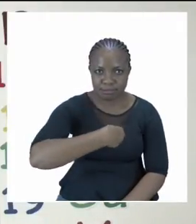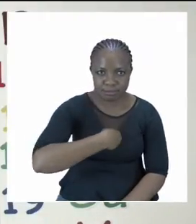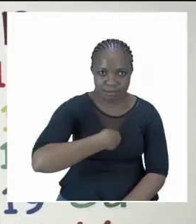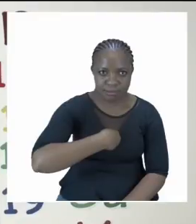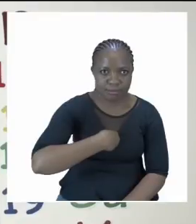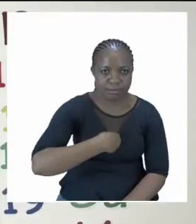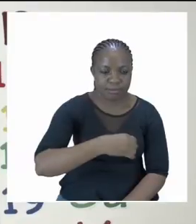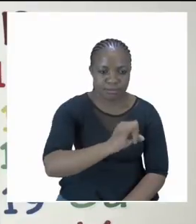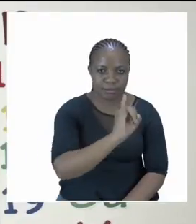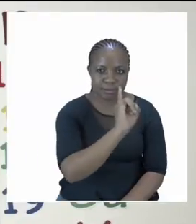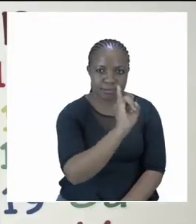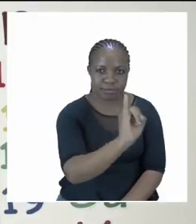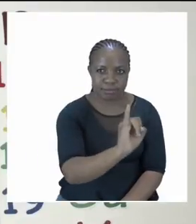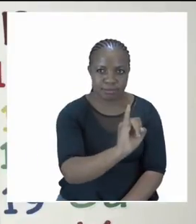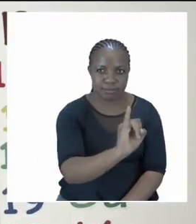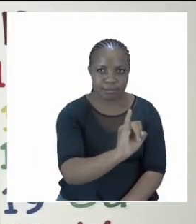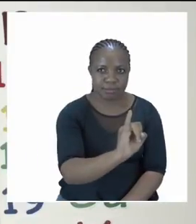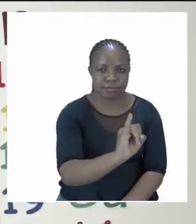I.